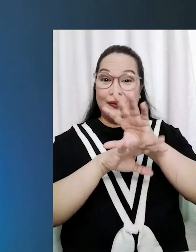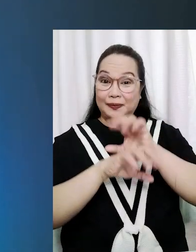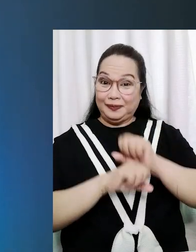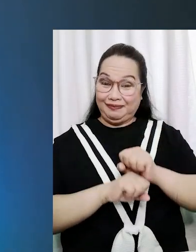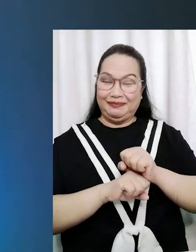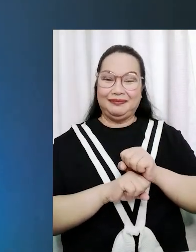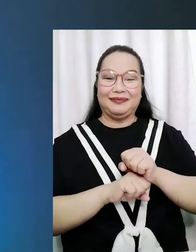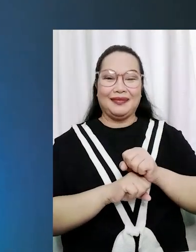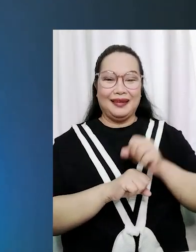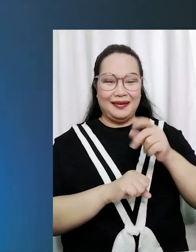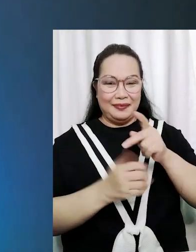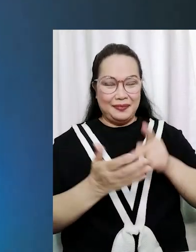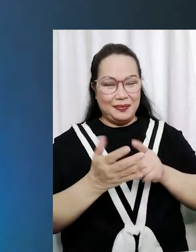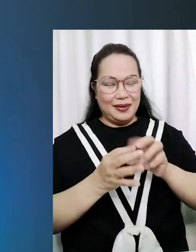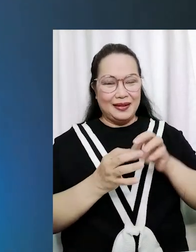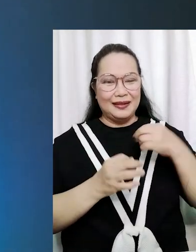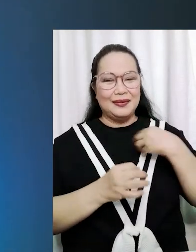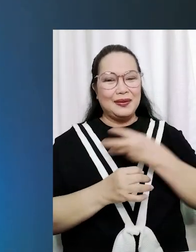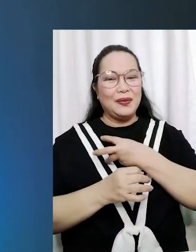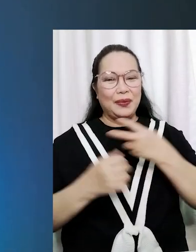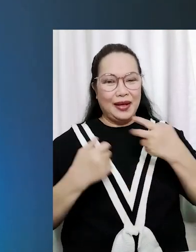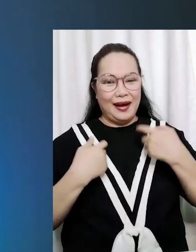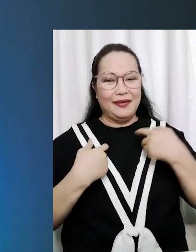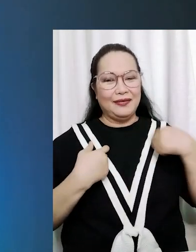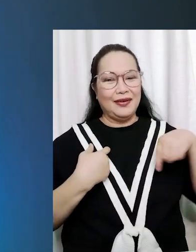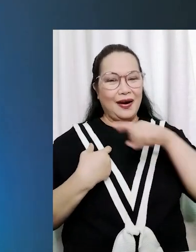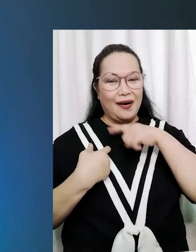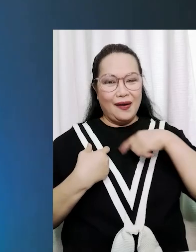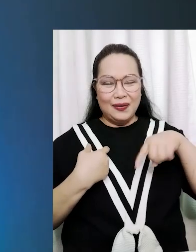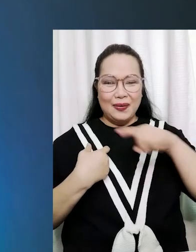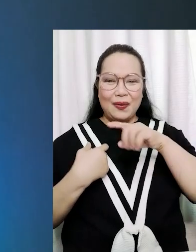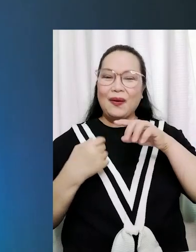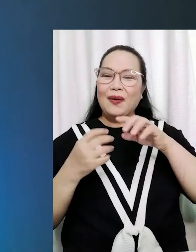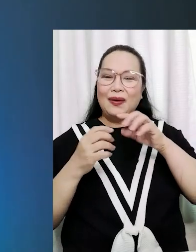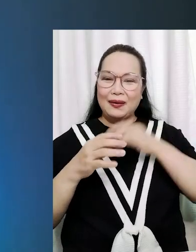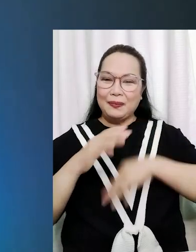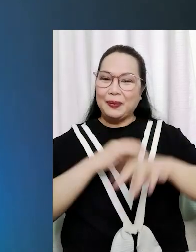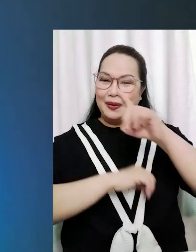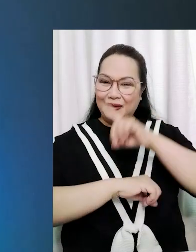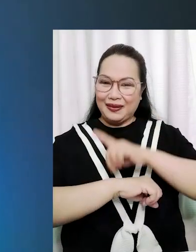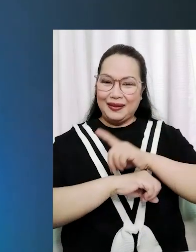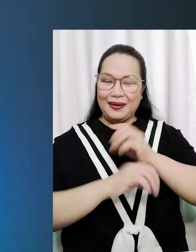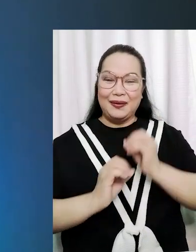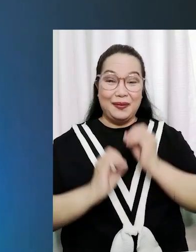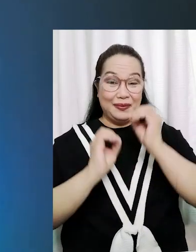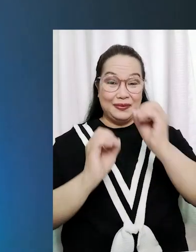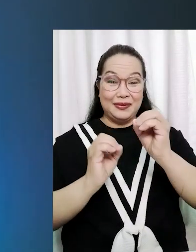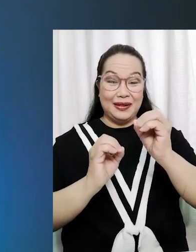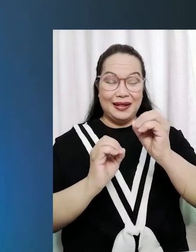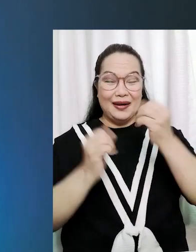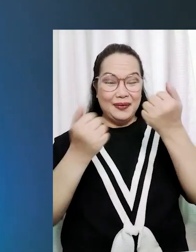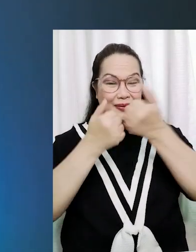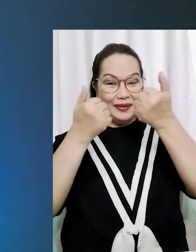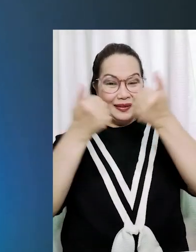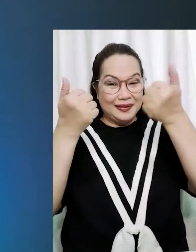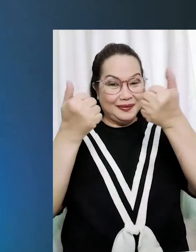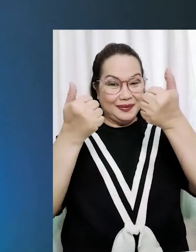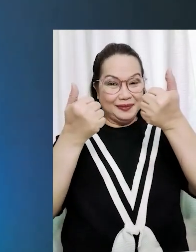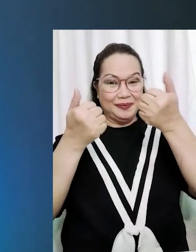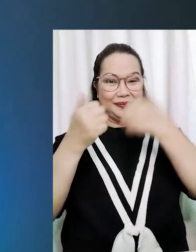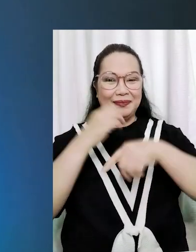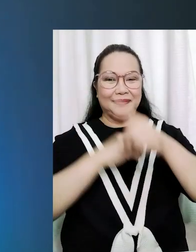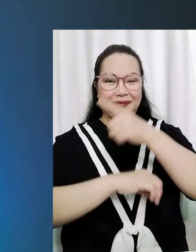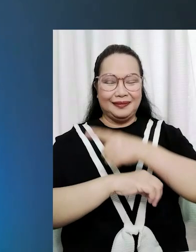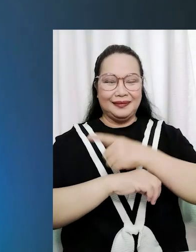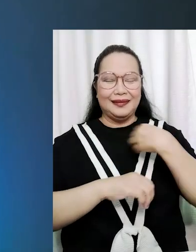our part of our tradition is that we have our everybody's birthday offering during our anniversary, And